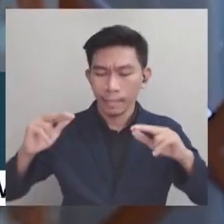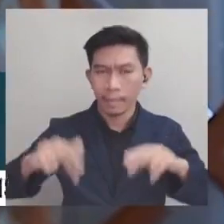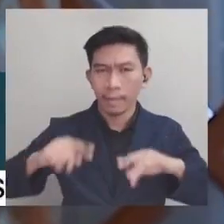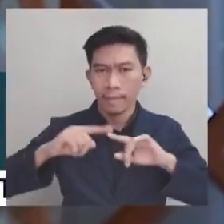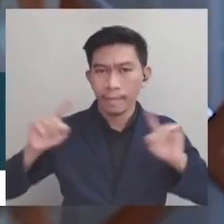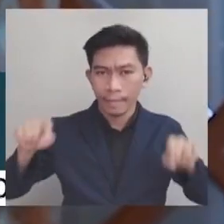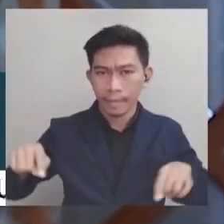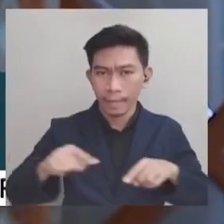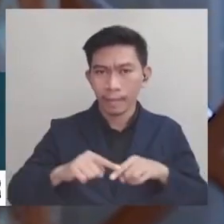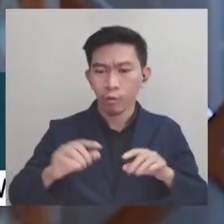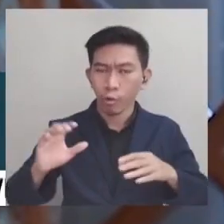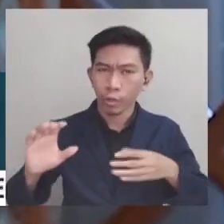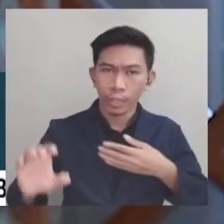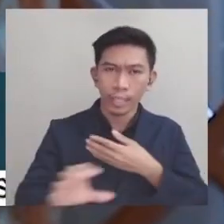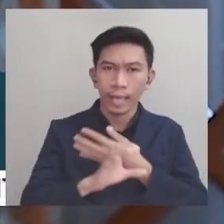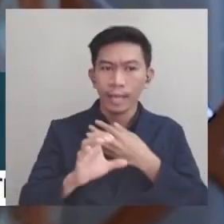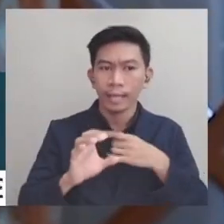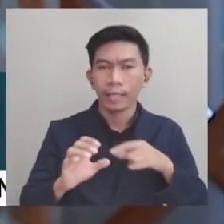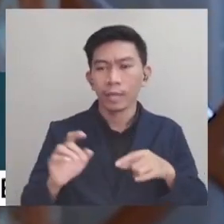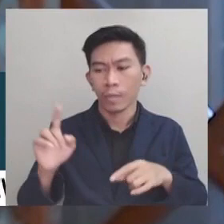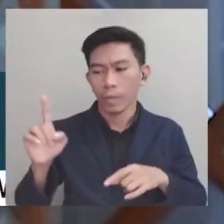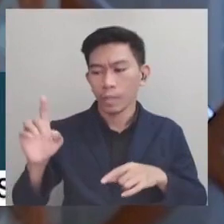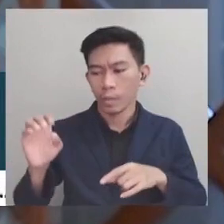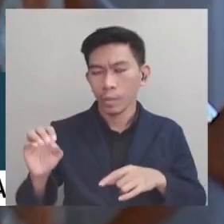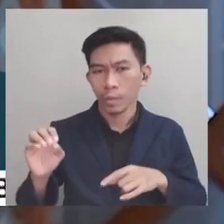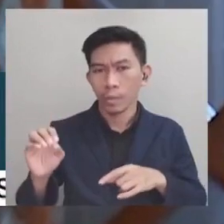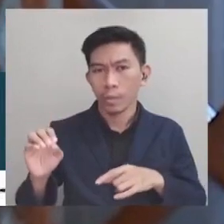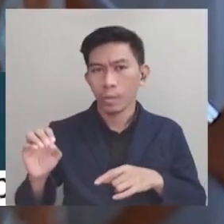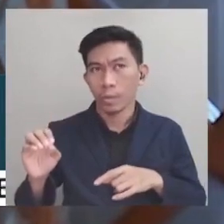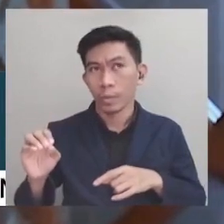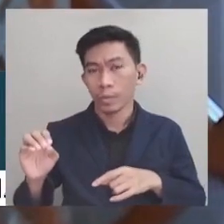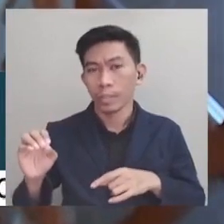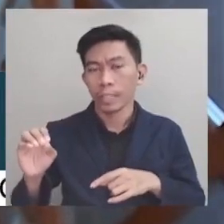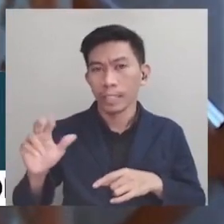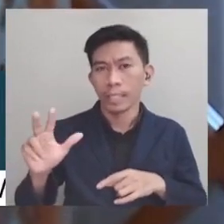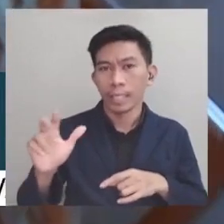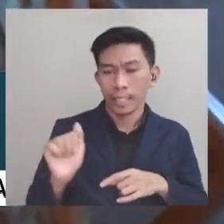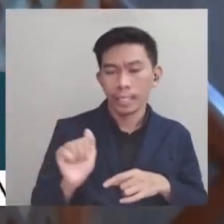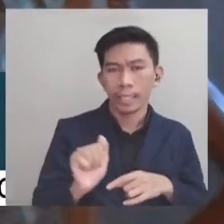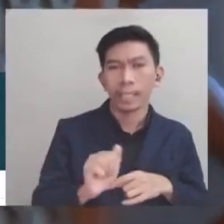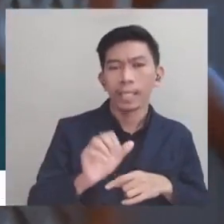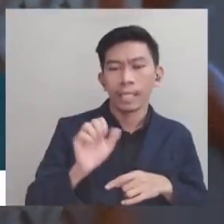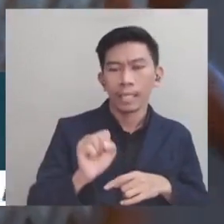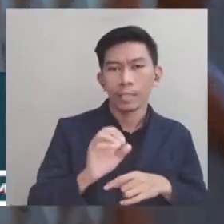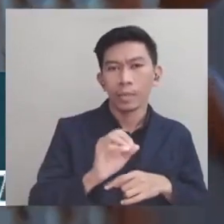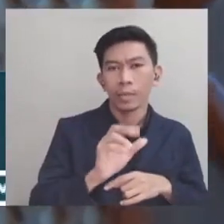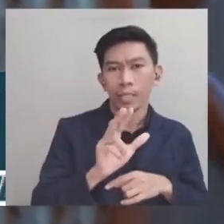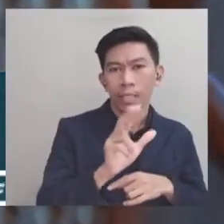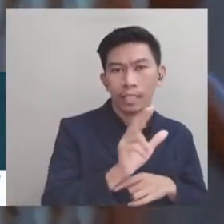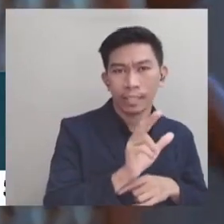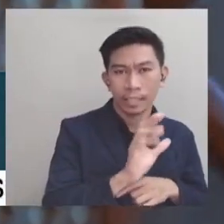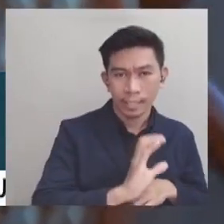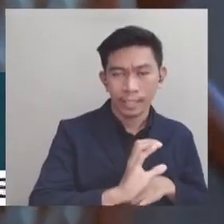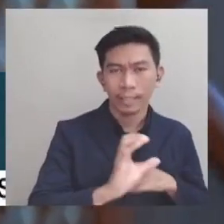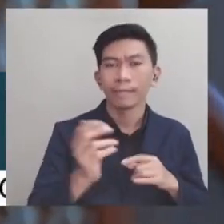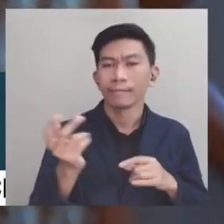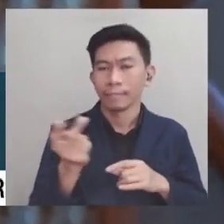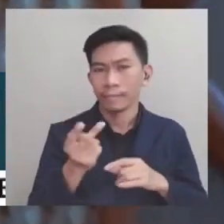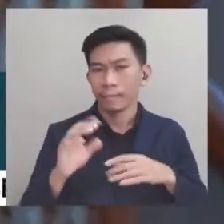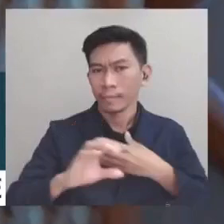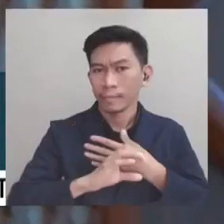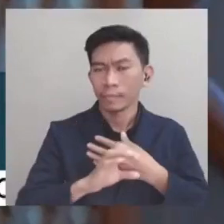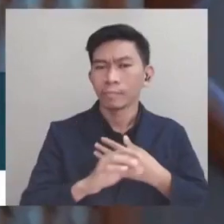SO1, SO3A, and SO3C, we continue to show the commitment to realizing the